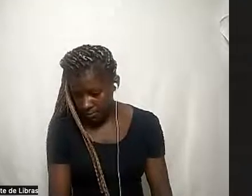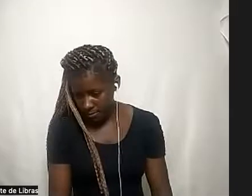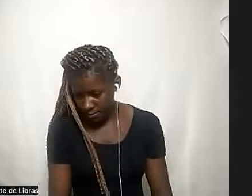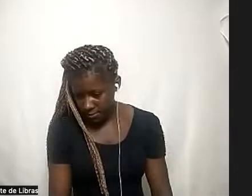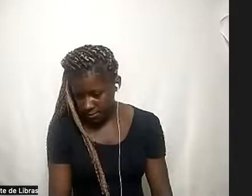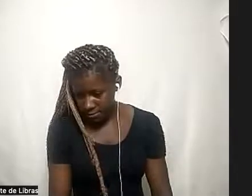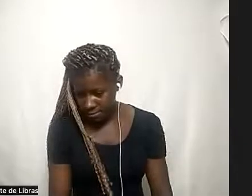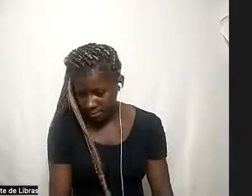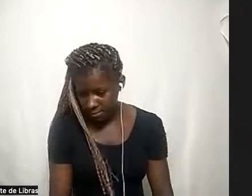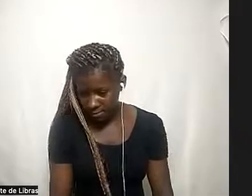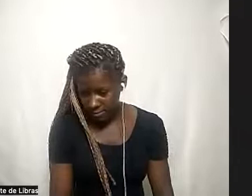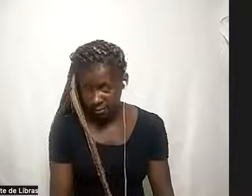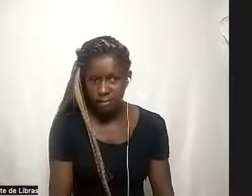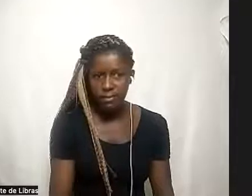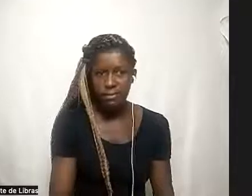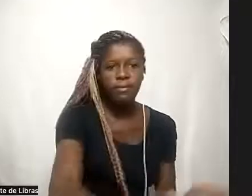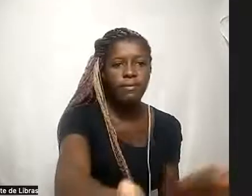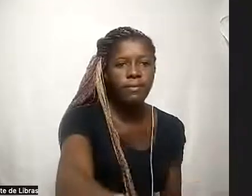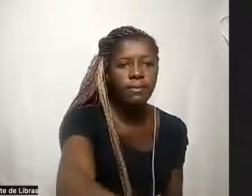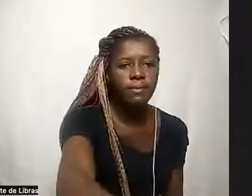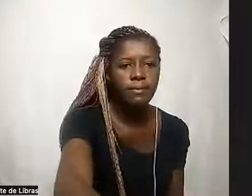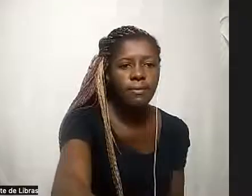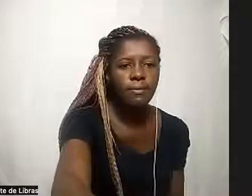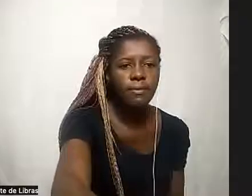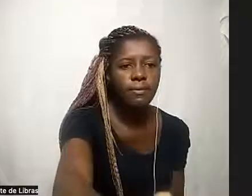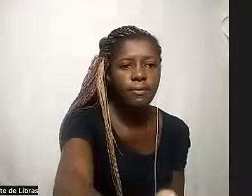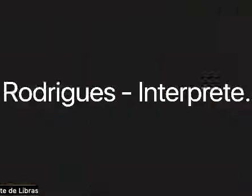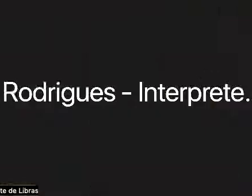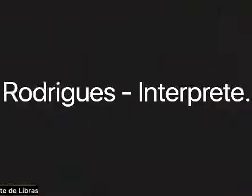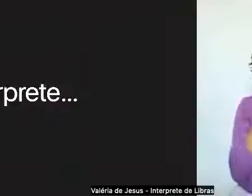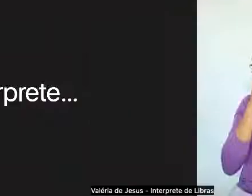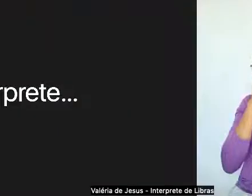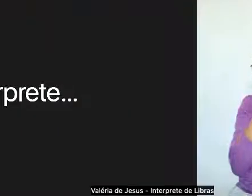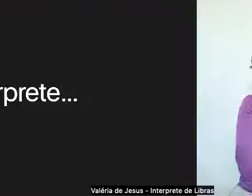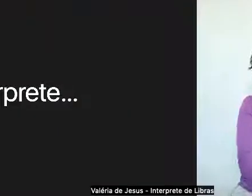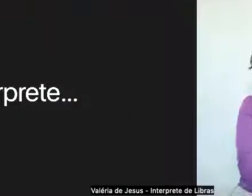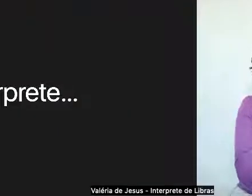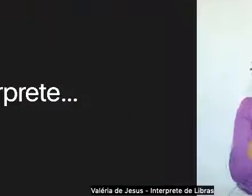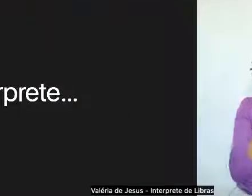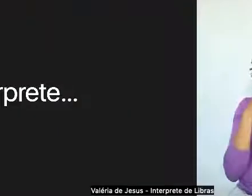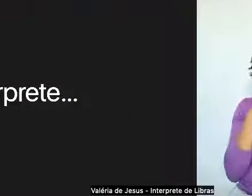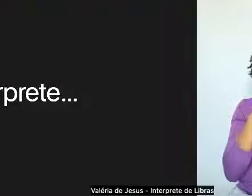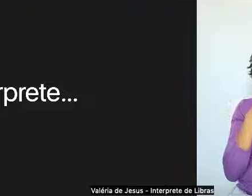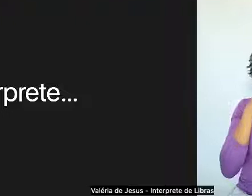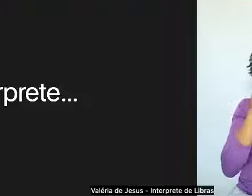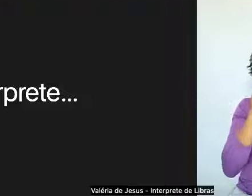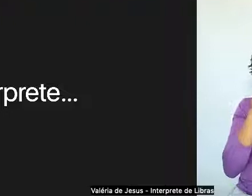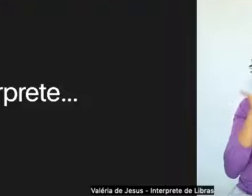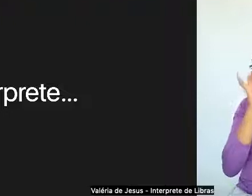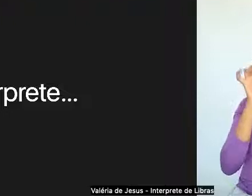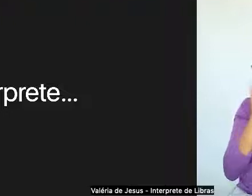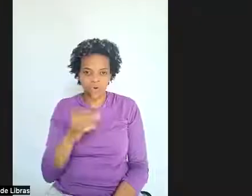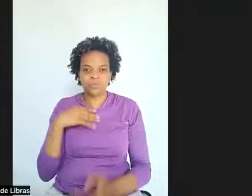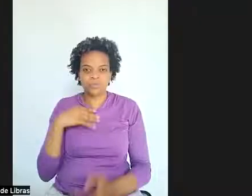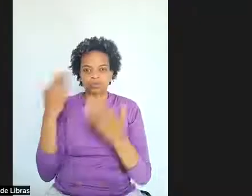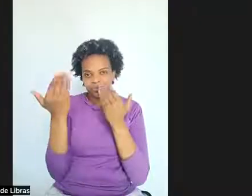just talk a little bit about this. I was dying to answer this question. This was asked